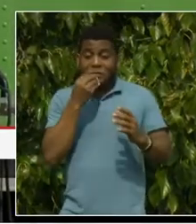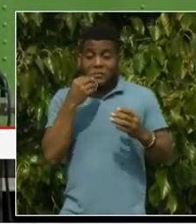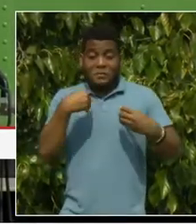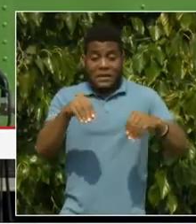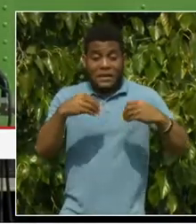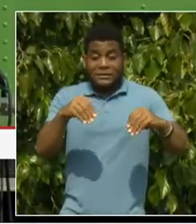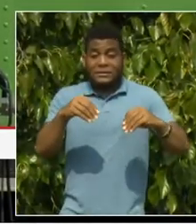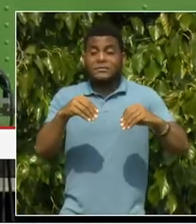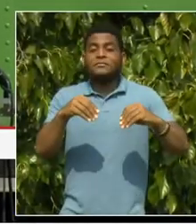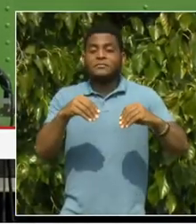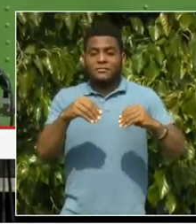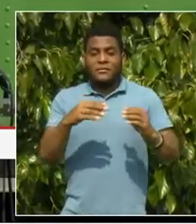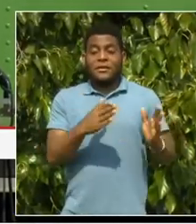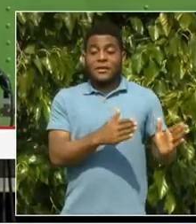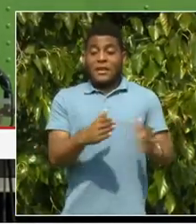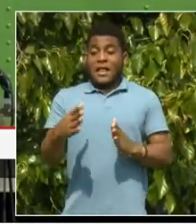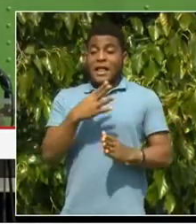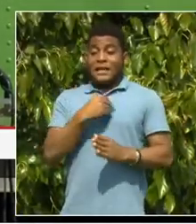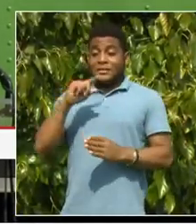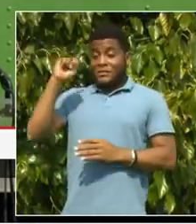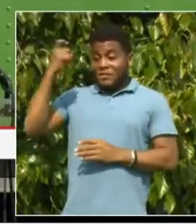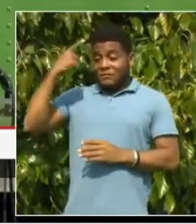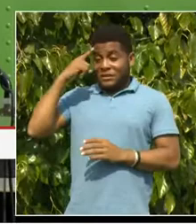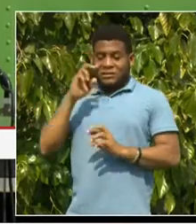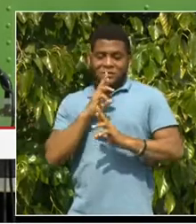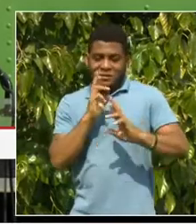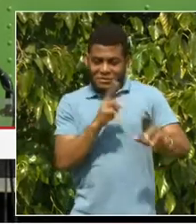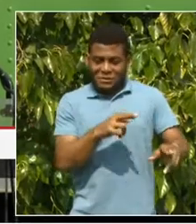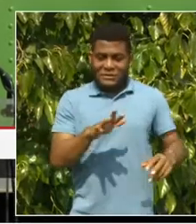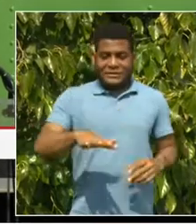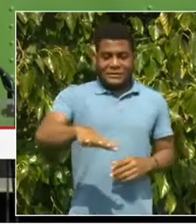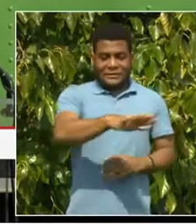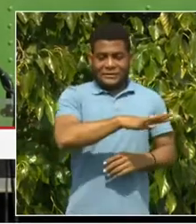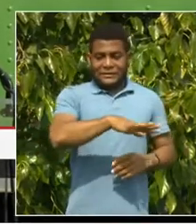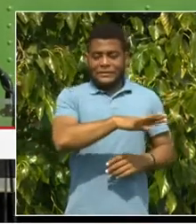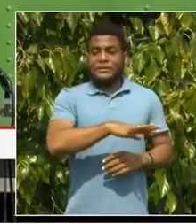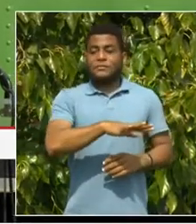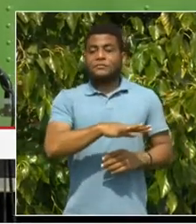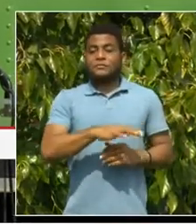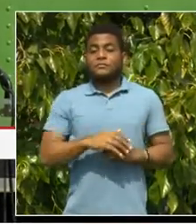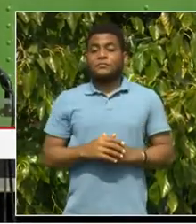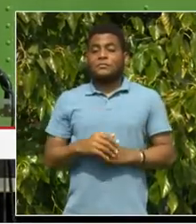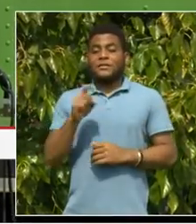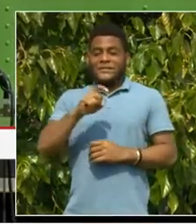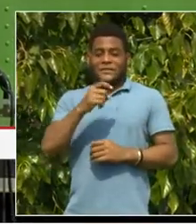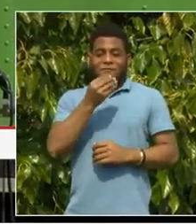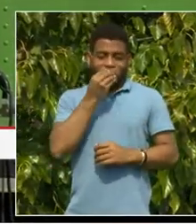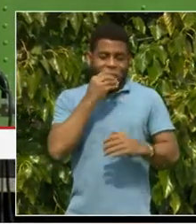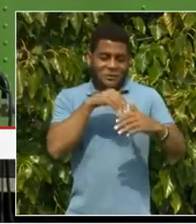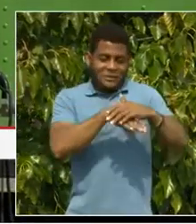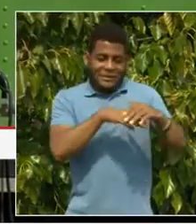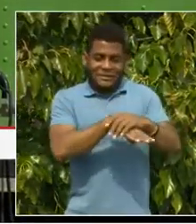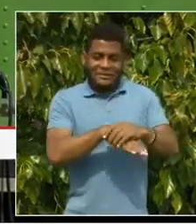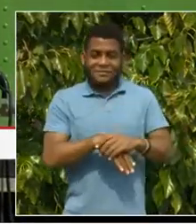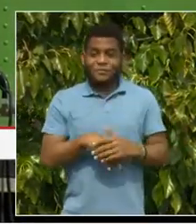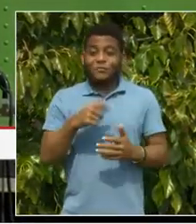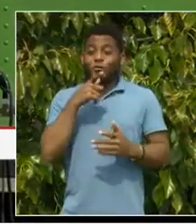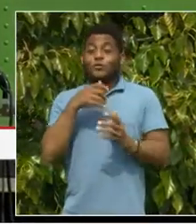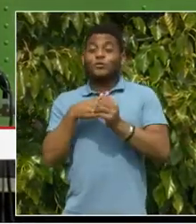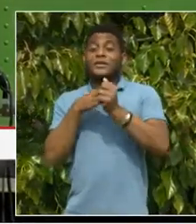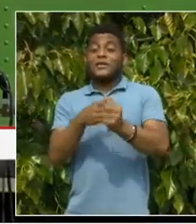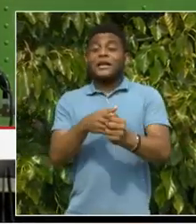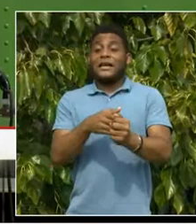whole of government response. And helping to lead that work for us at DC Health is Sarah Beckett. She's been